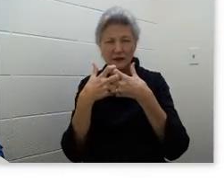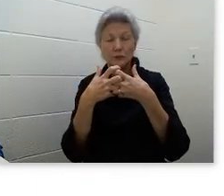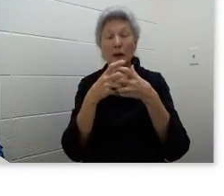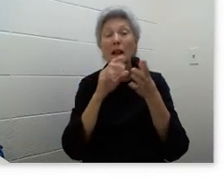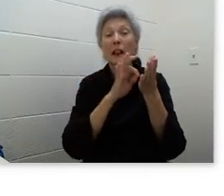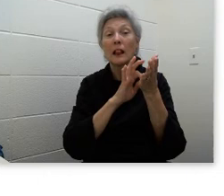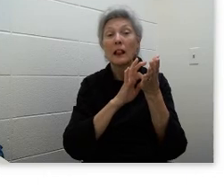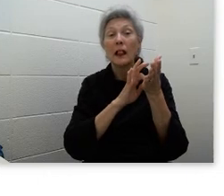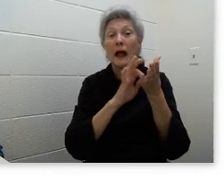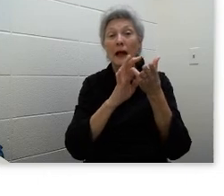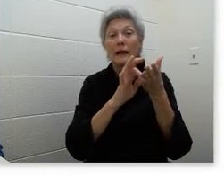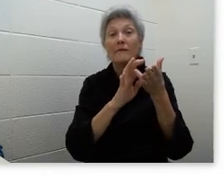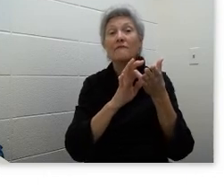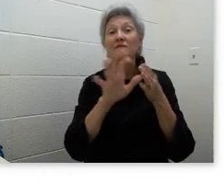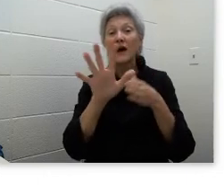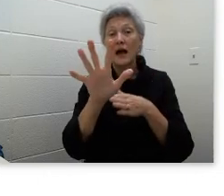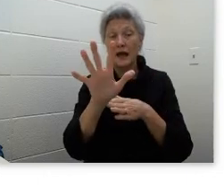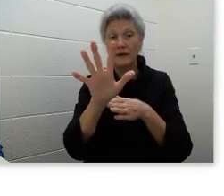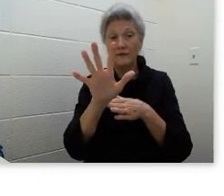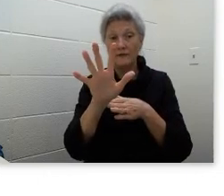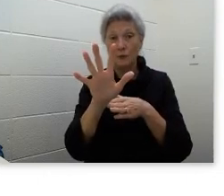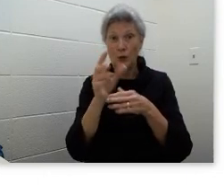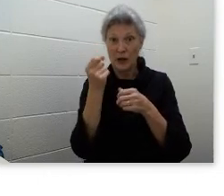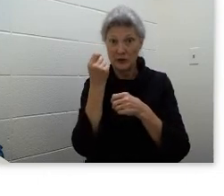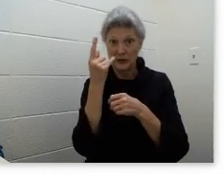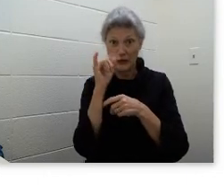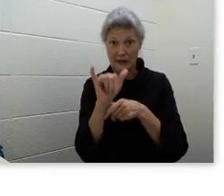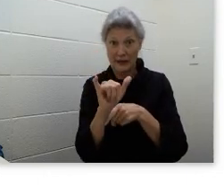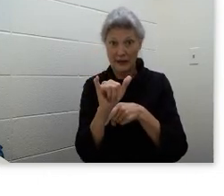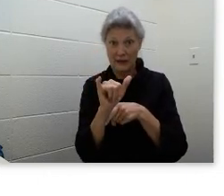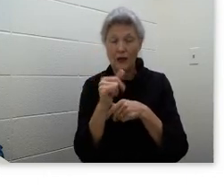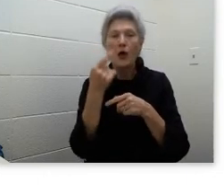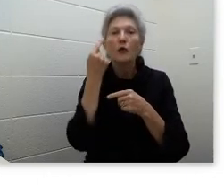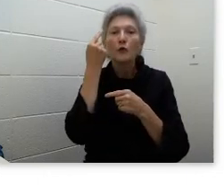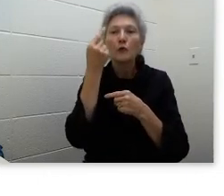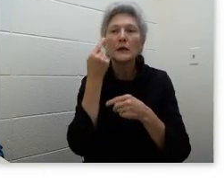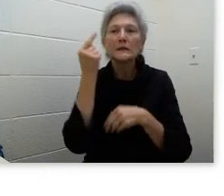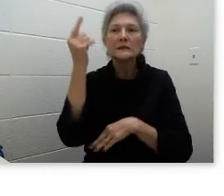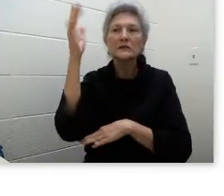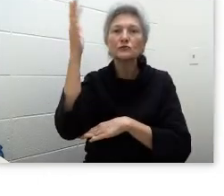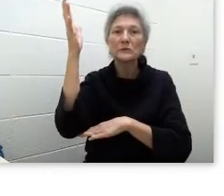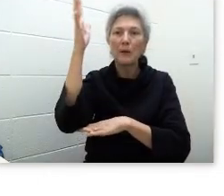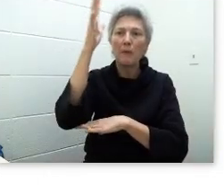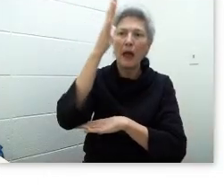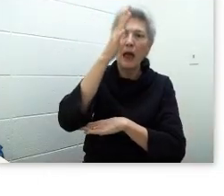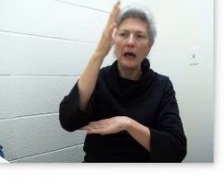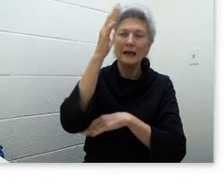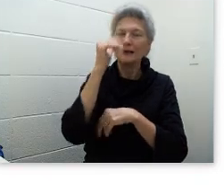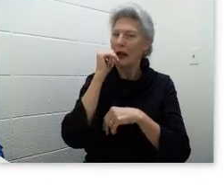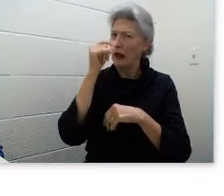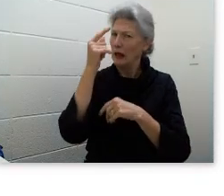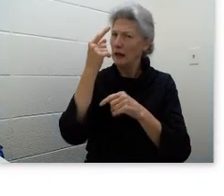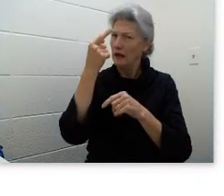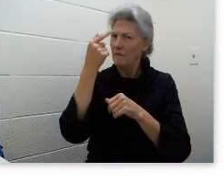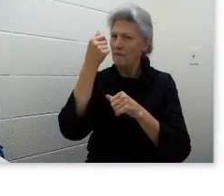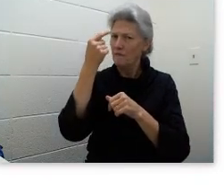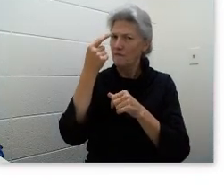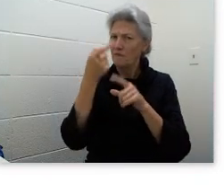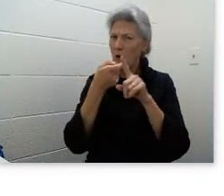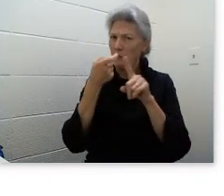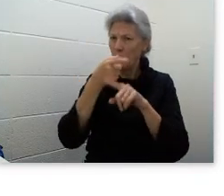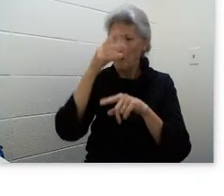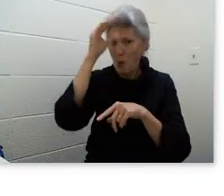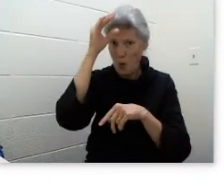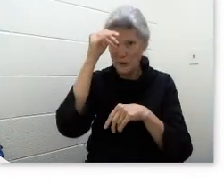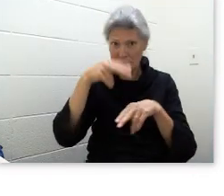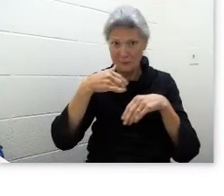line 5 now, we understand that the reason that the birches are bent is not because the boys have been swinging on them, but because of